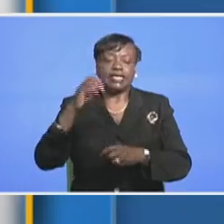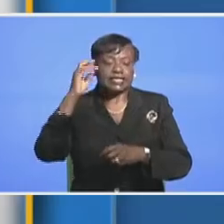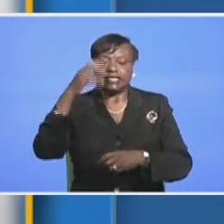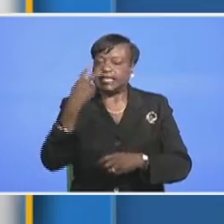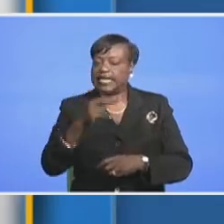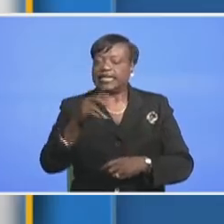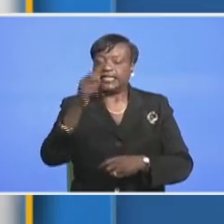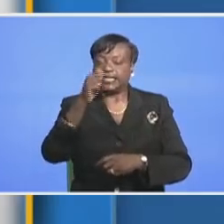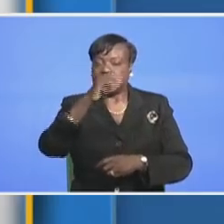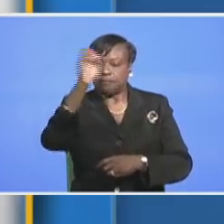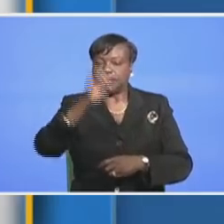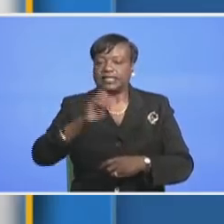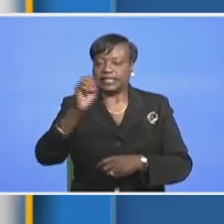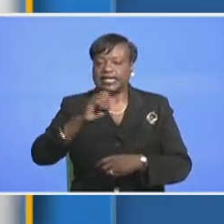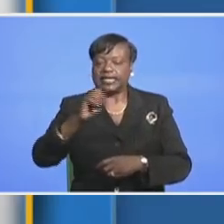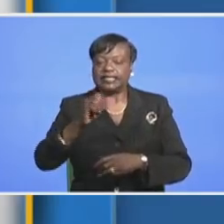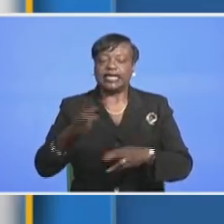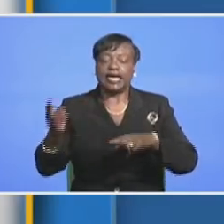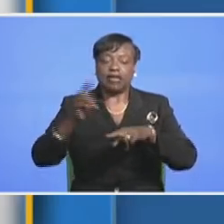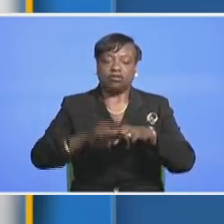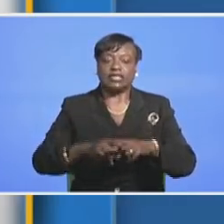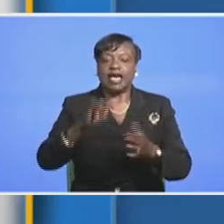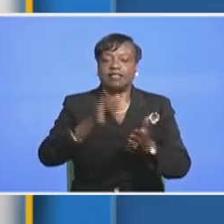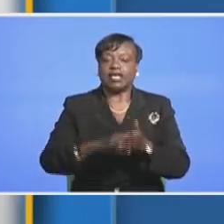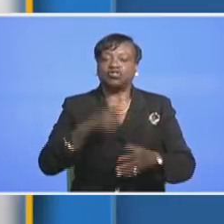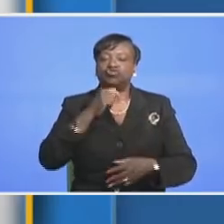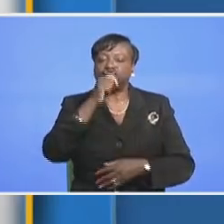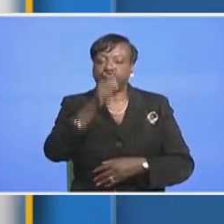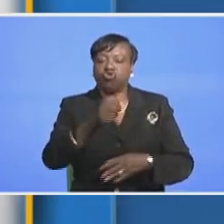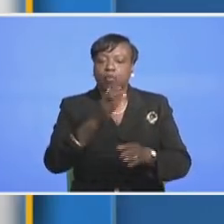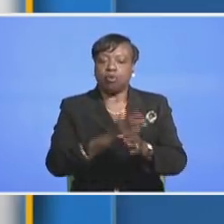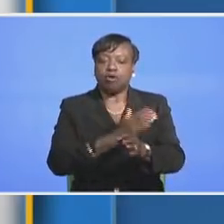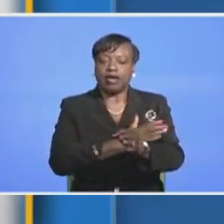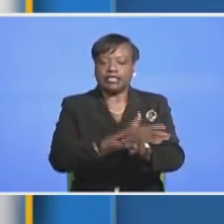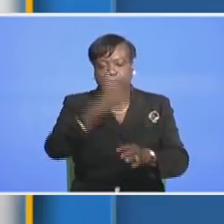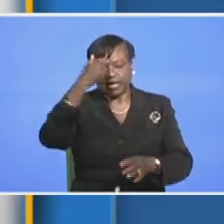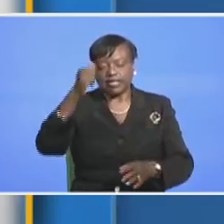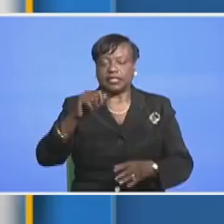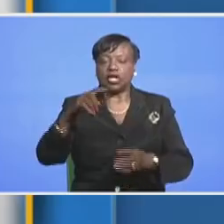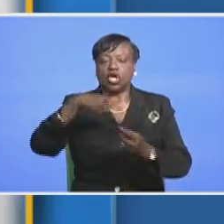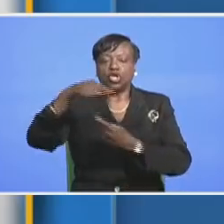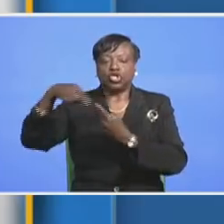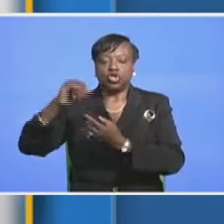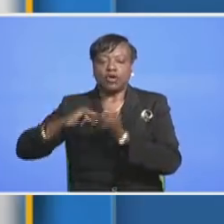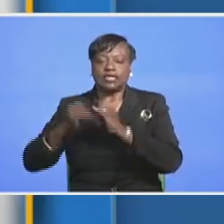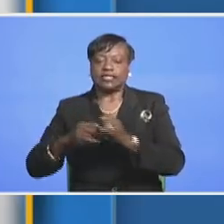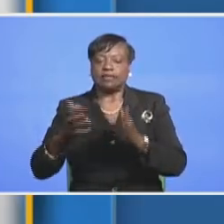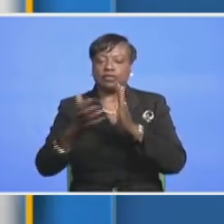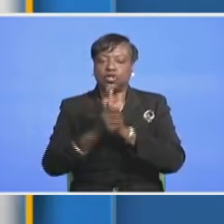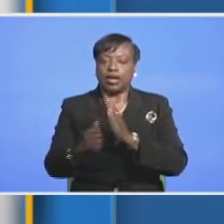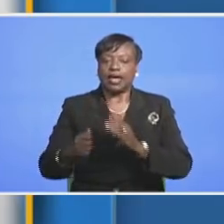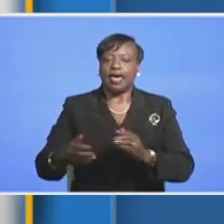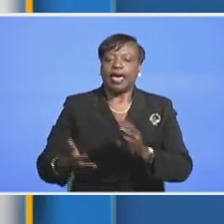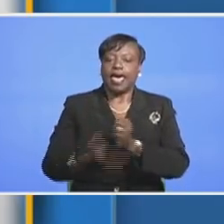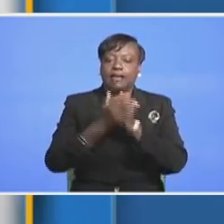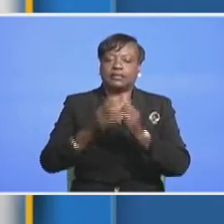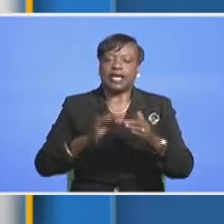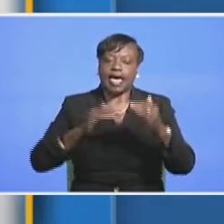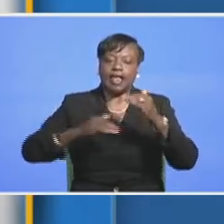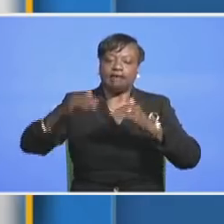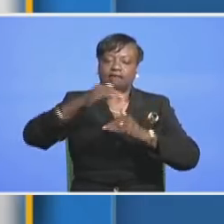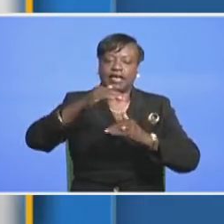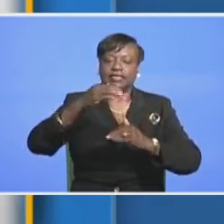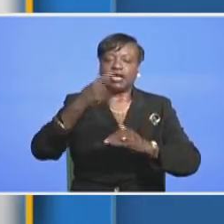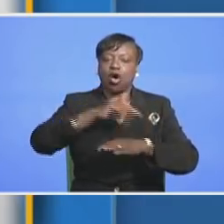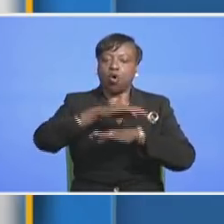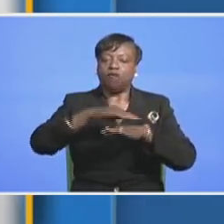10% increase. He says this is true progress because the tourism dollar helps to elevate our overall economy and leads to more